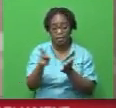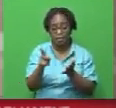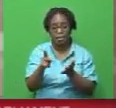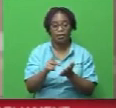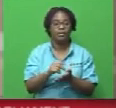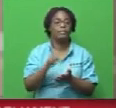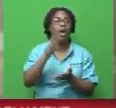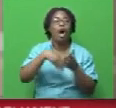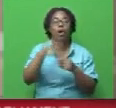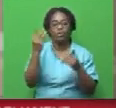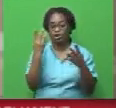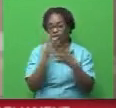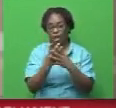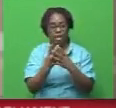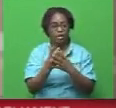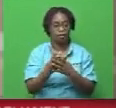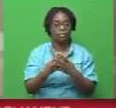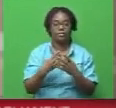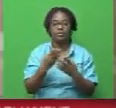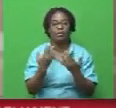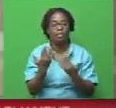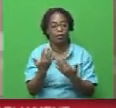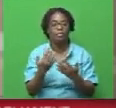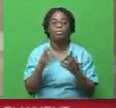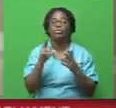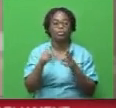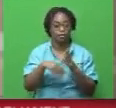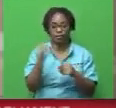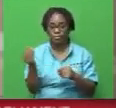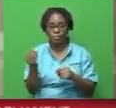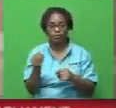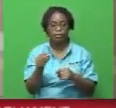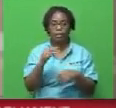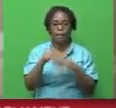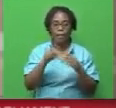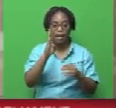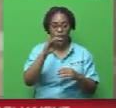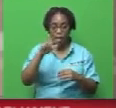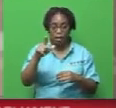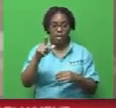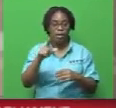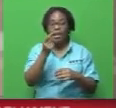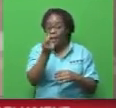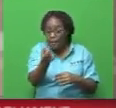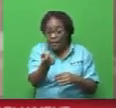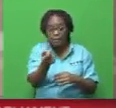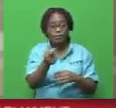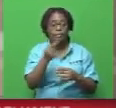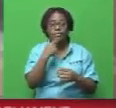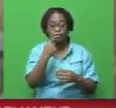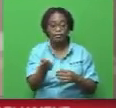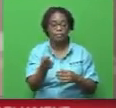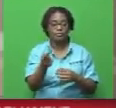been waiting on a trial for years and years in remand. The people just make a bail application. And his office was inundated so much so